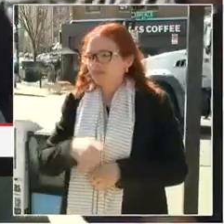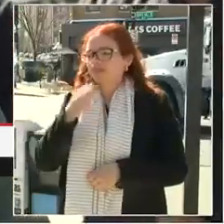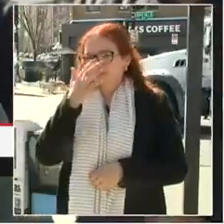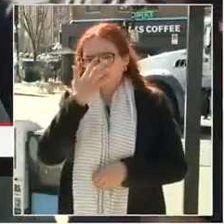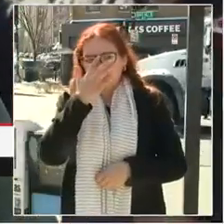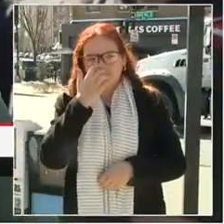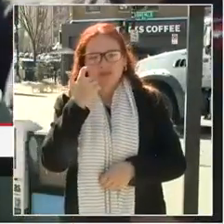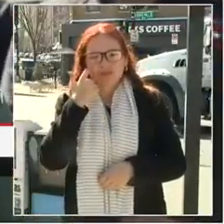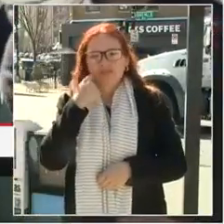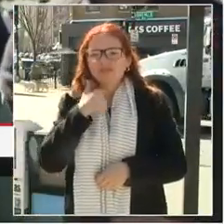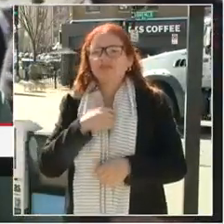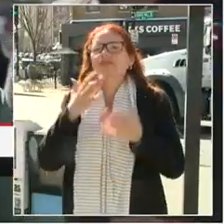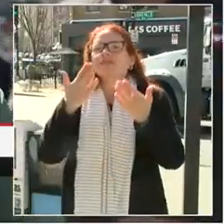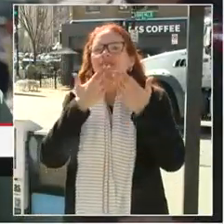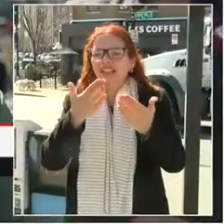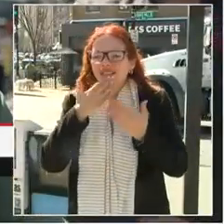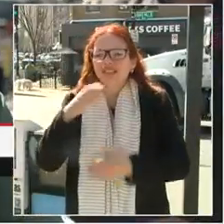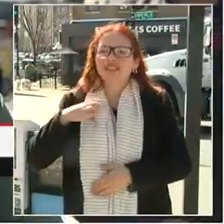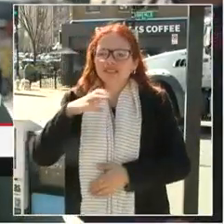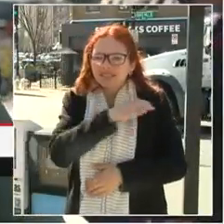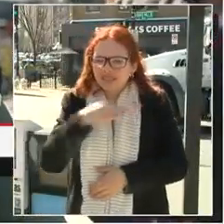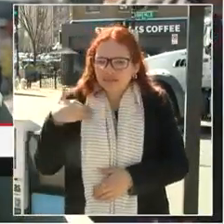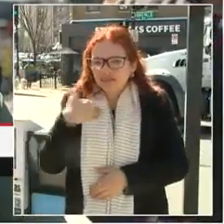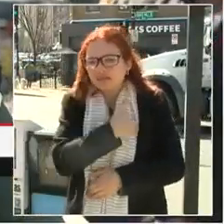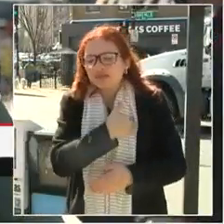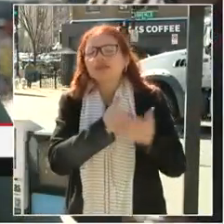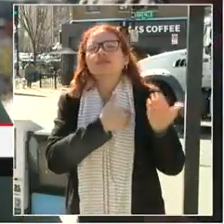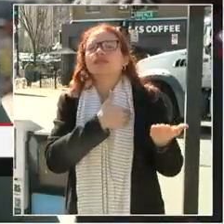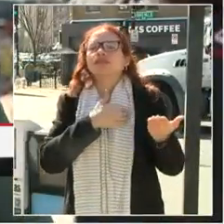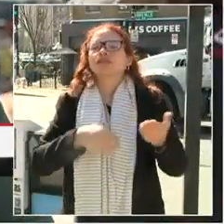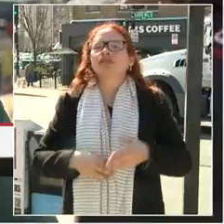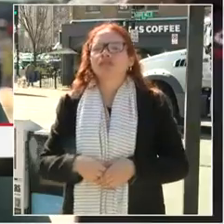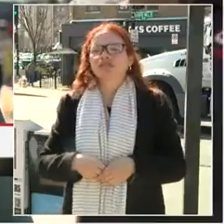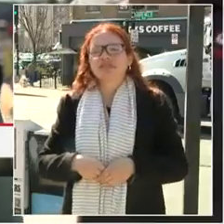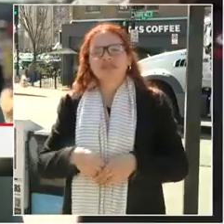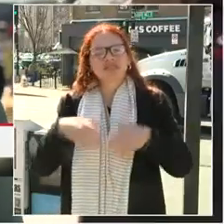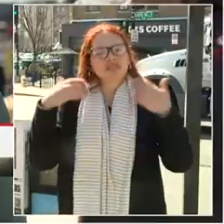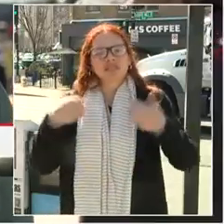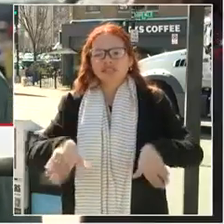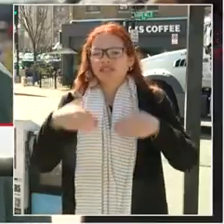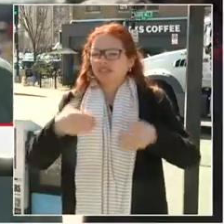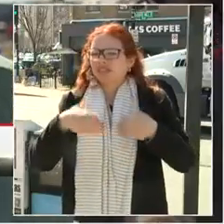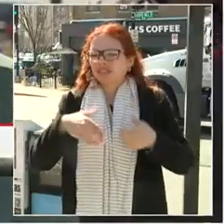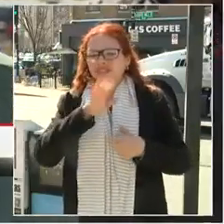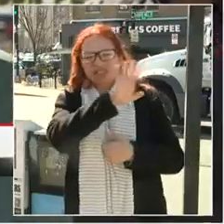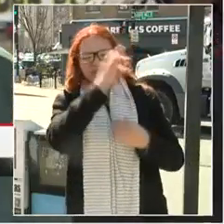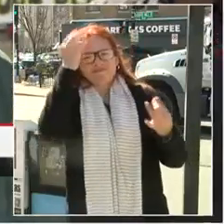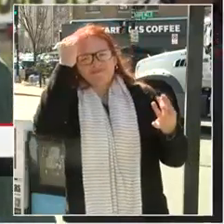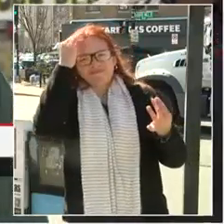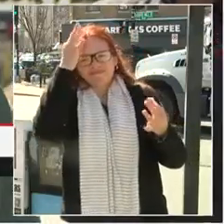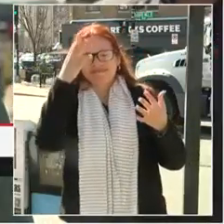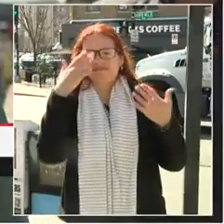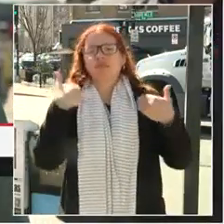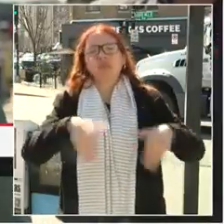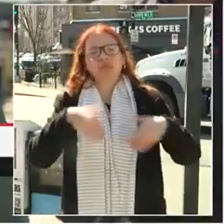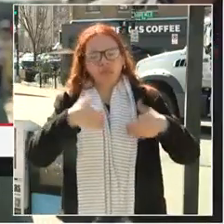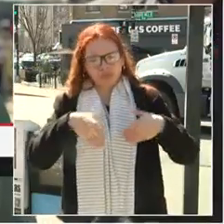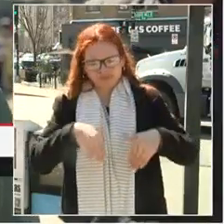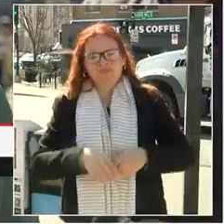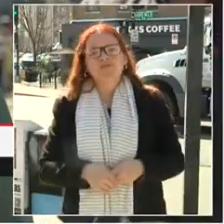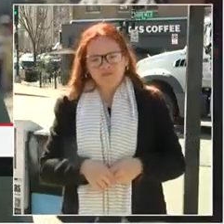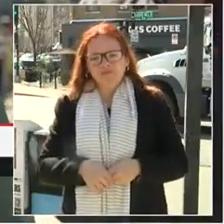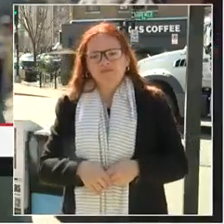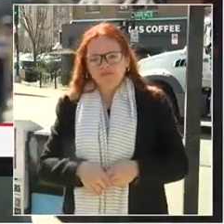So thank you, council member, and we are very interested in your thoughts on recruiting. But we